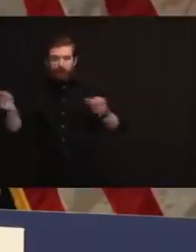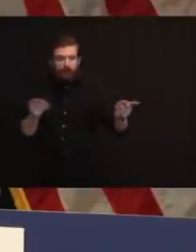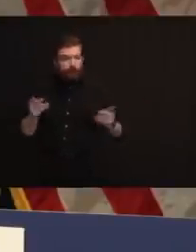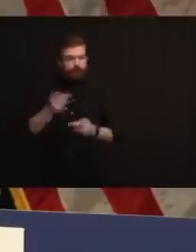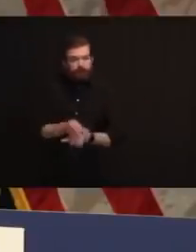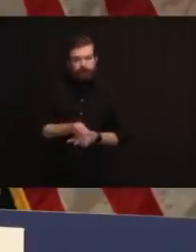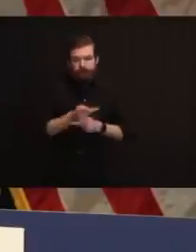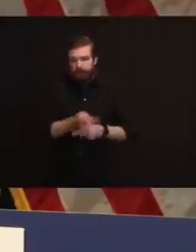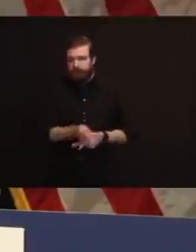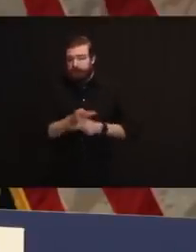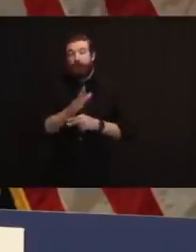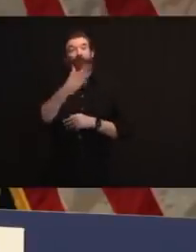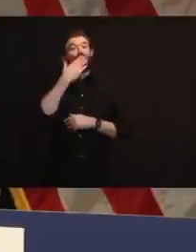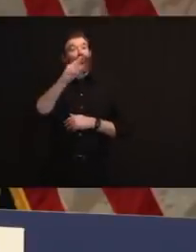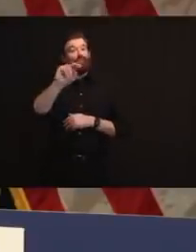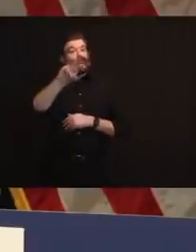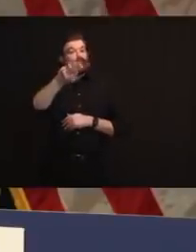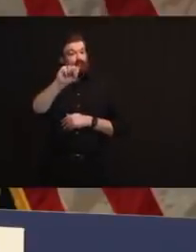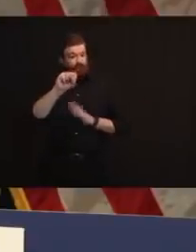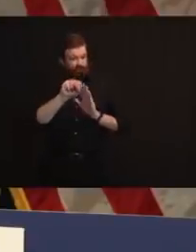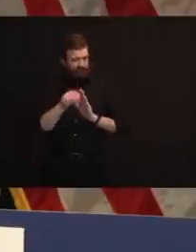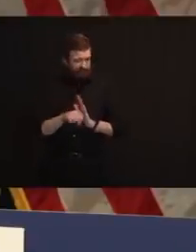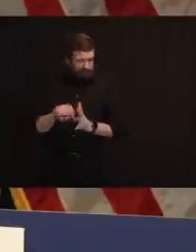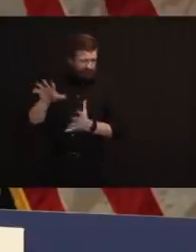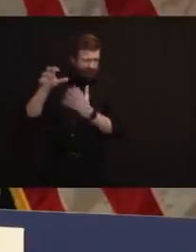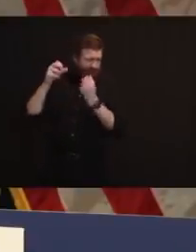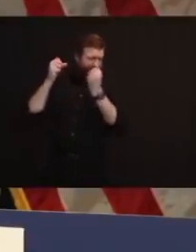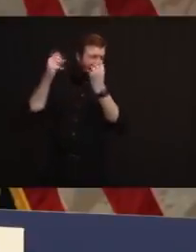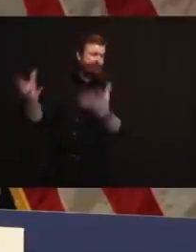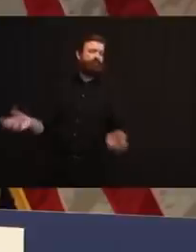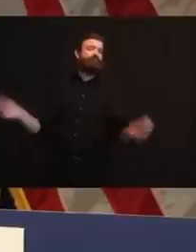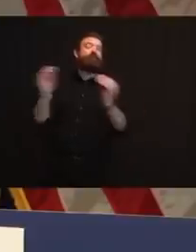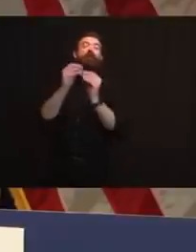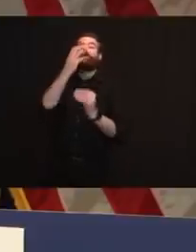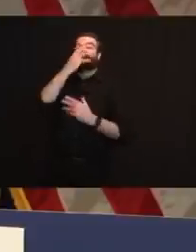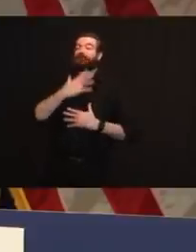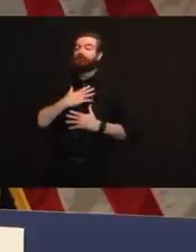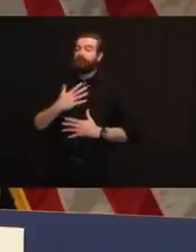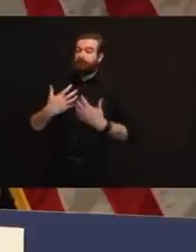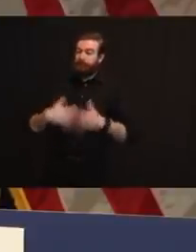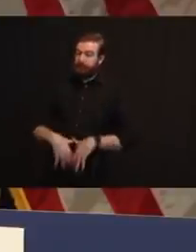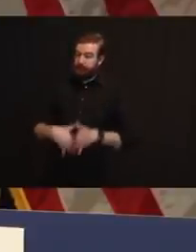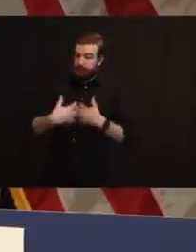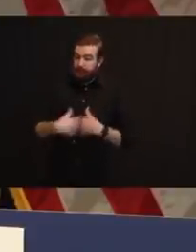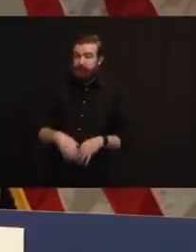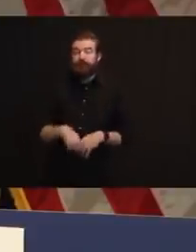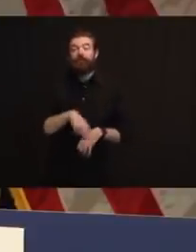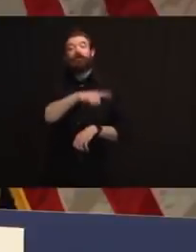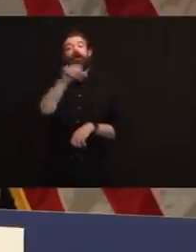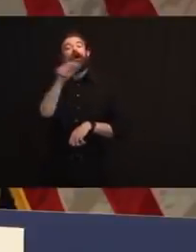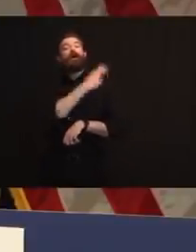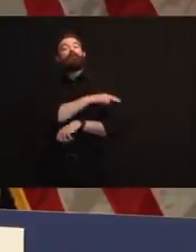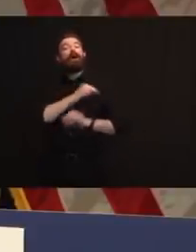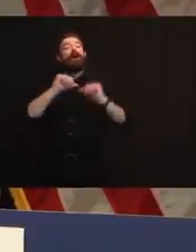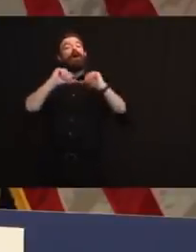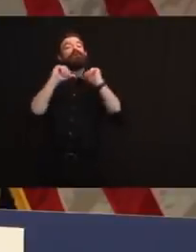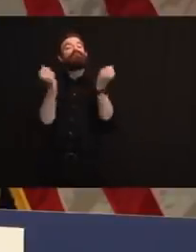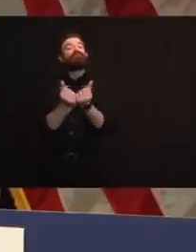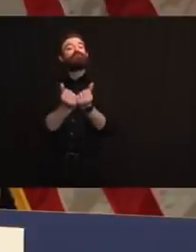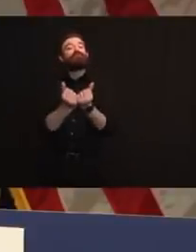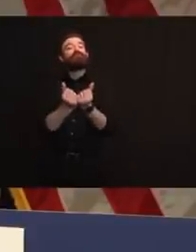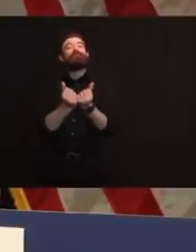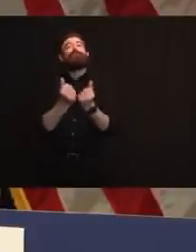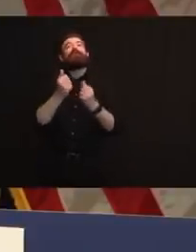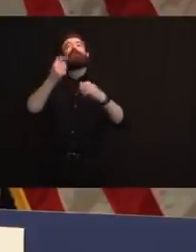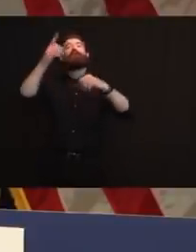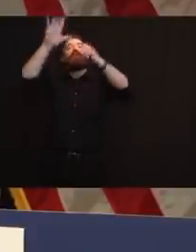and the hospitals, through the Hospital Association, collaborated with regional hospital centers to